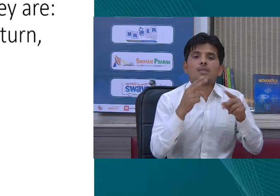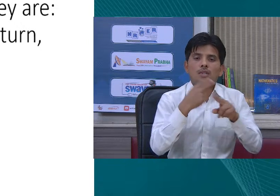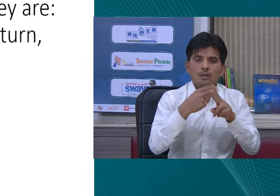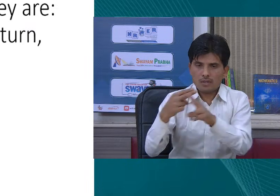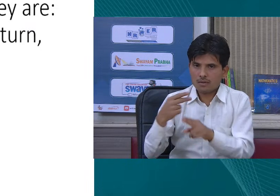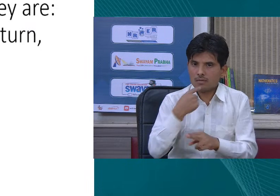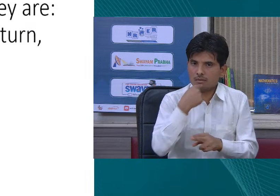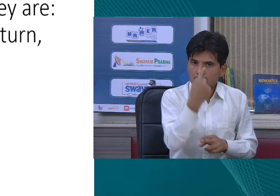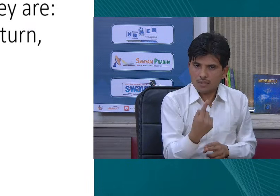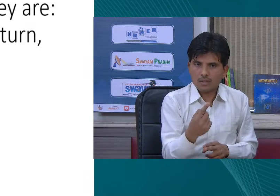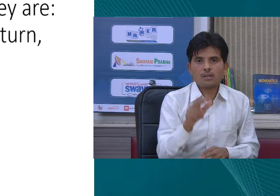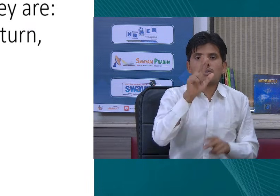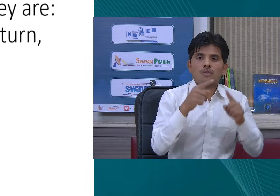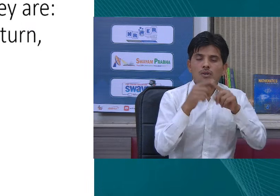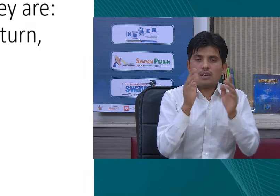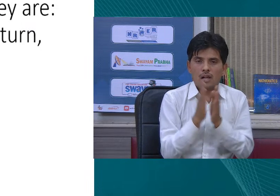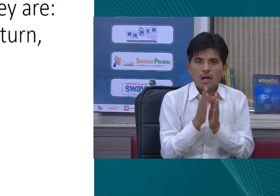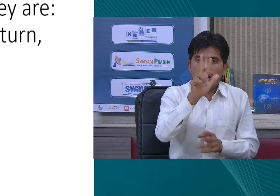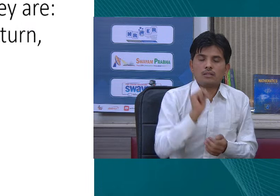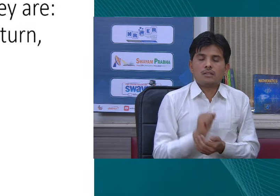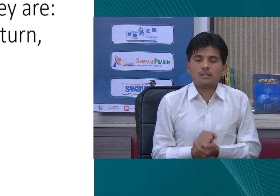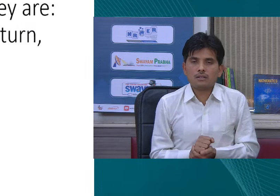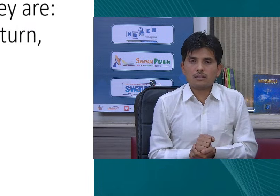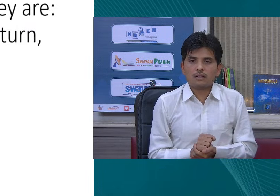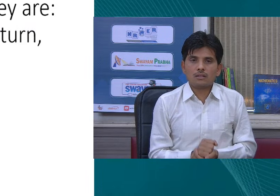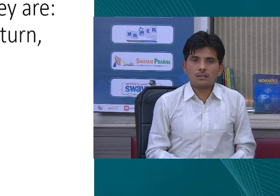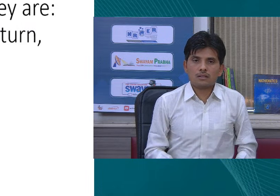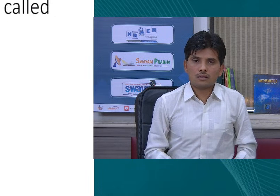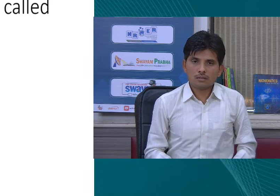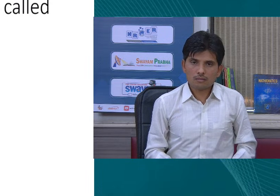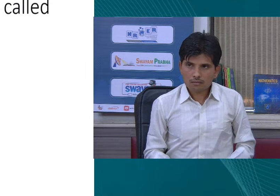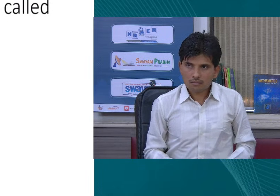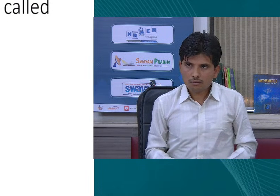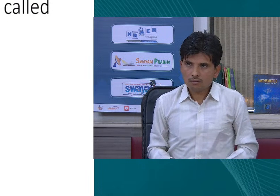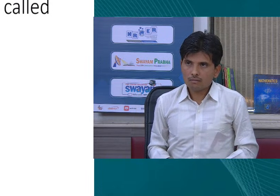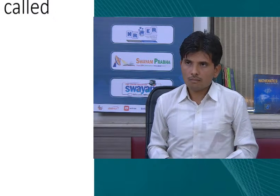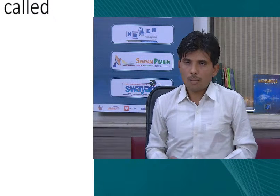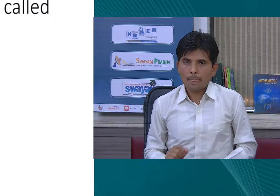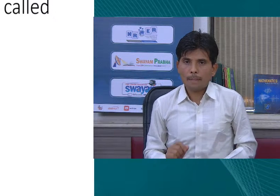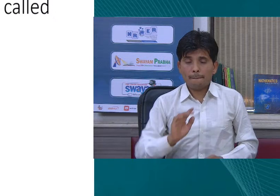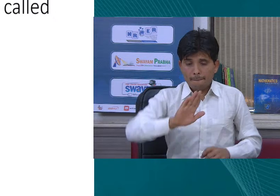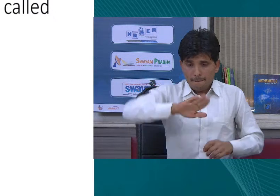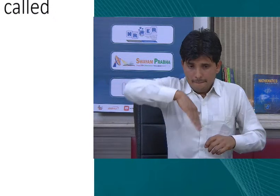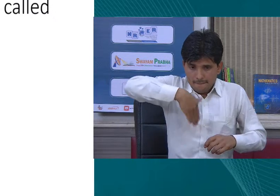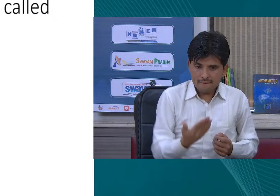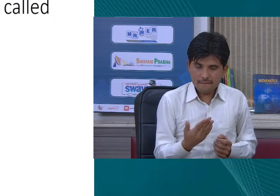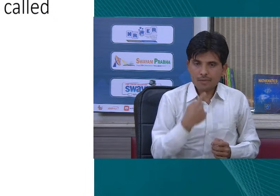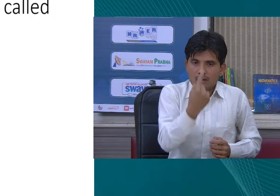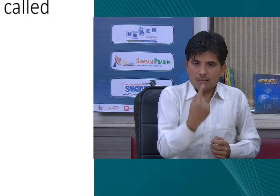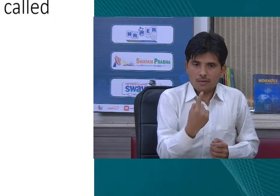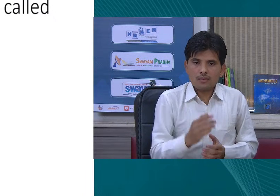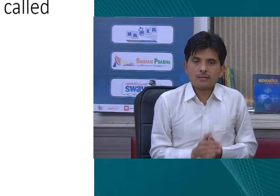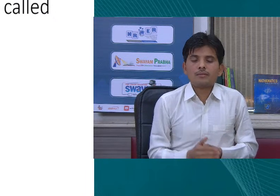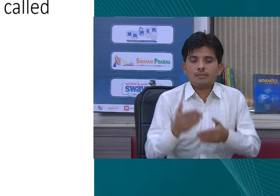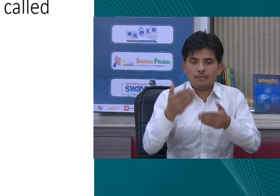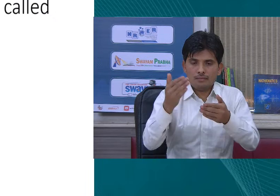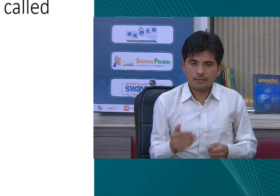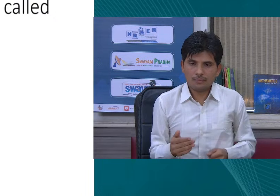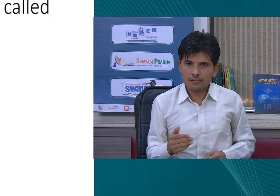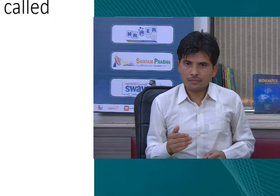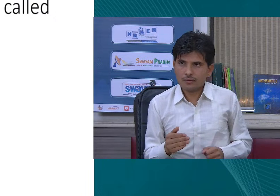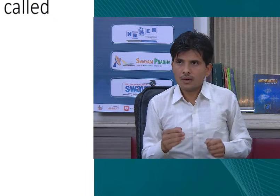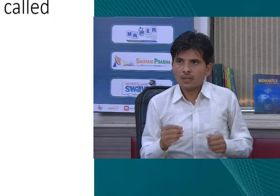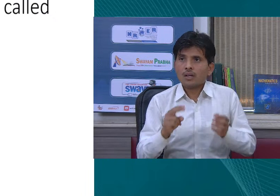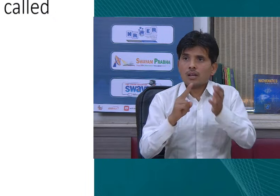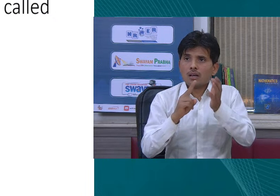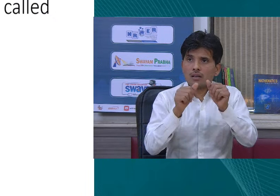the central sun. Fine. After planets comes the asteroids. Now, what are